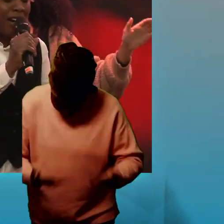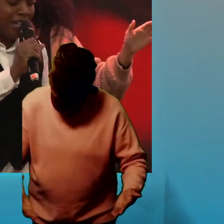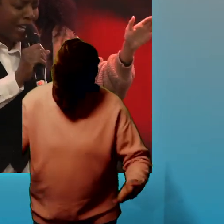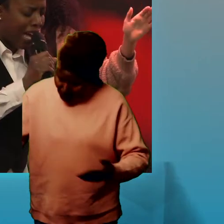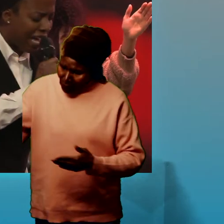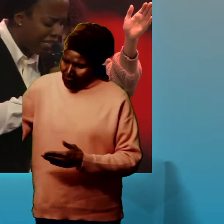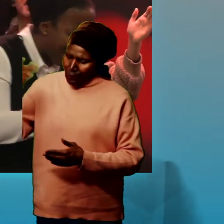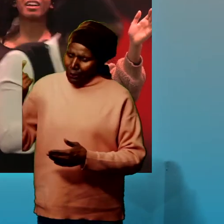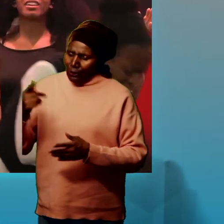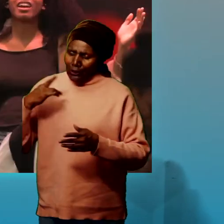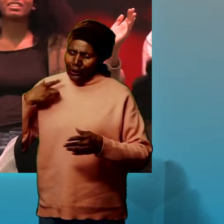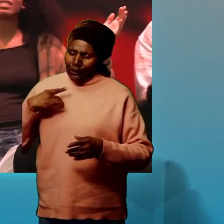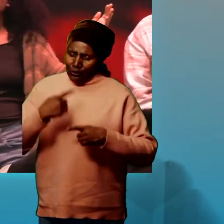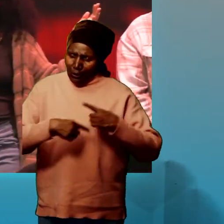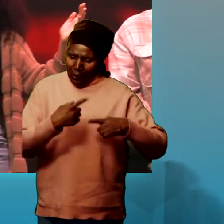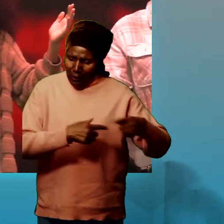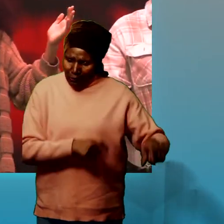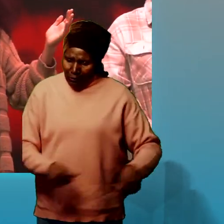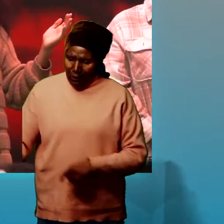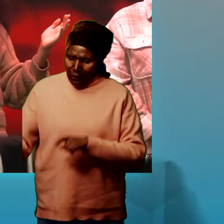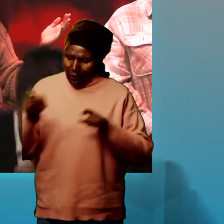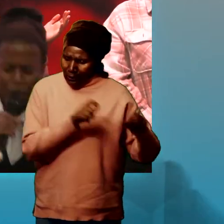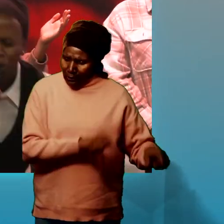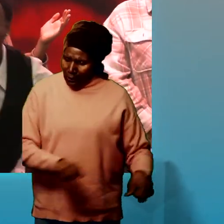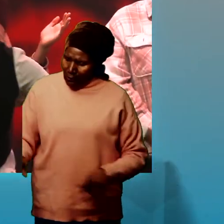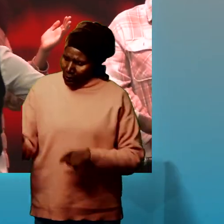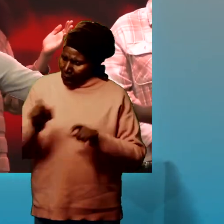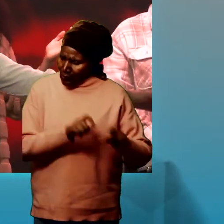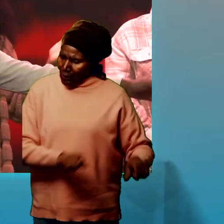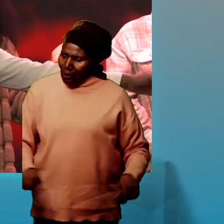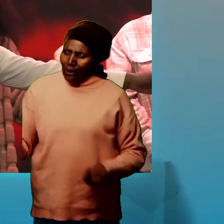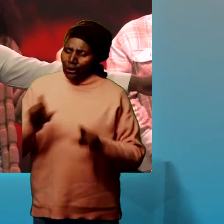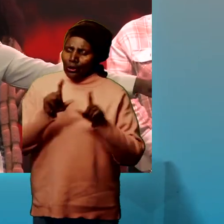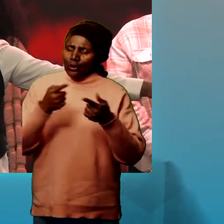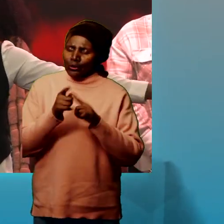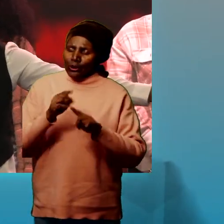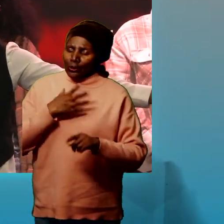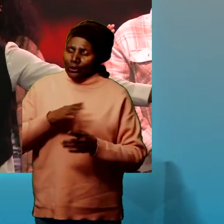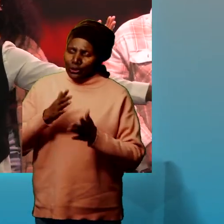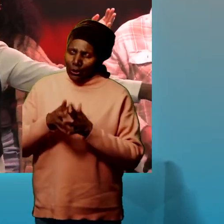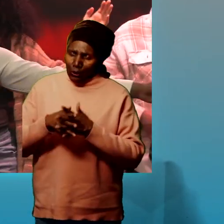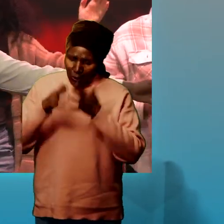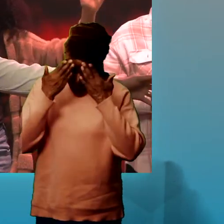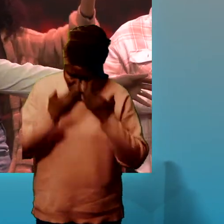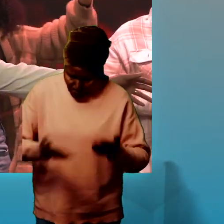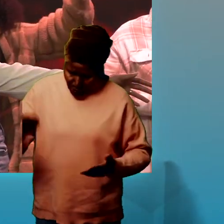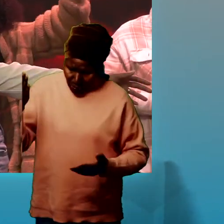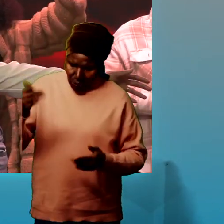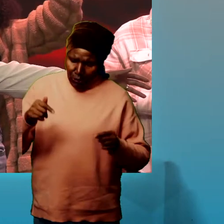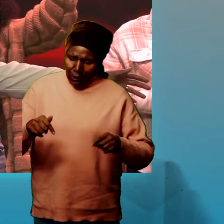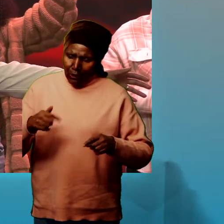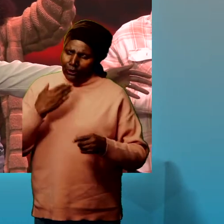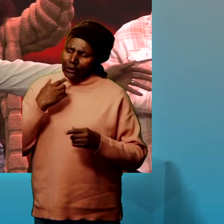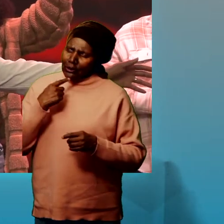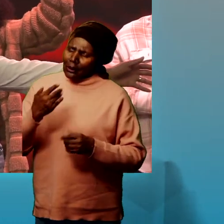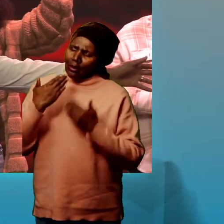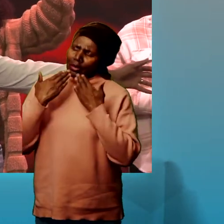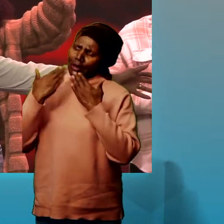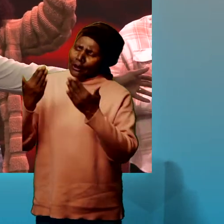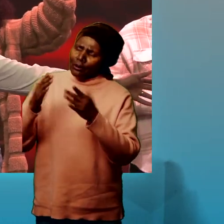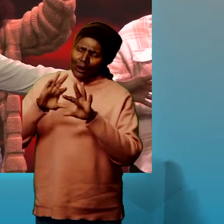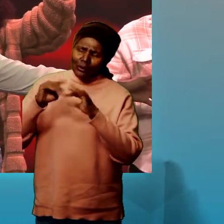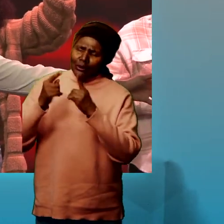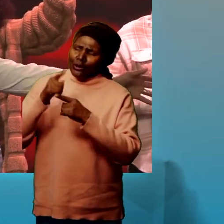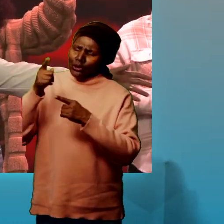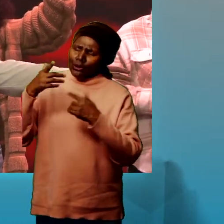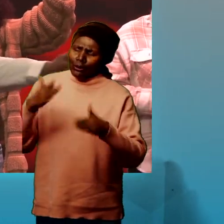forever and ever and ever. Lord, we want to worship you, Lord, in this place. Lord, we want to say thank you, Lord God, for what you have done, how